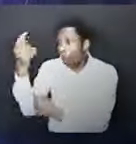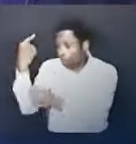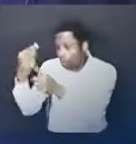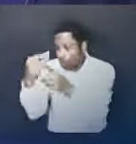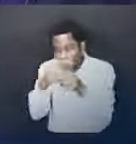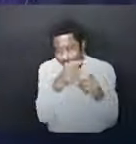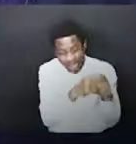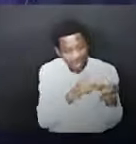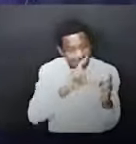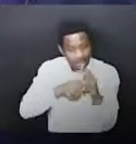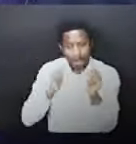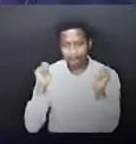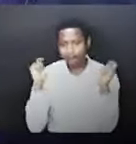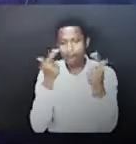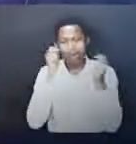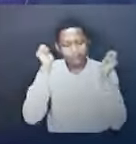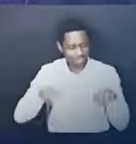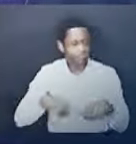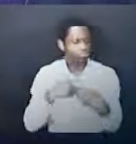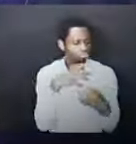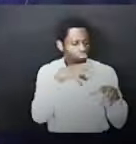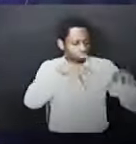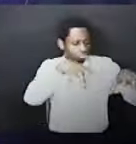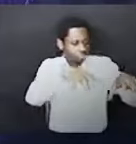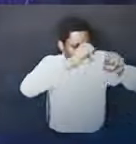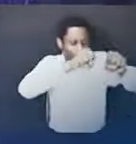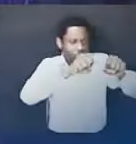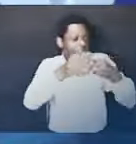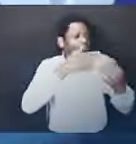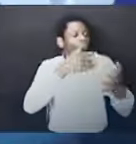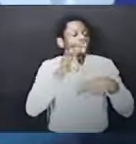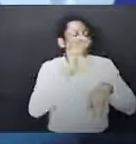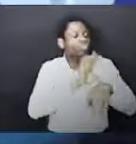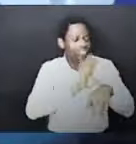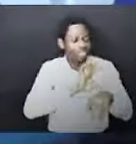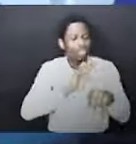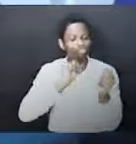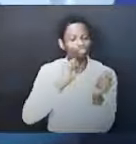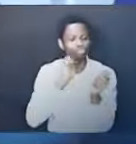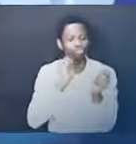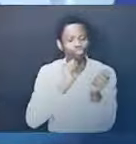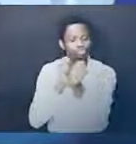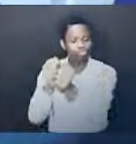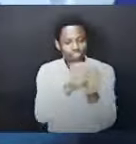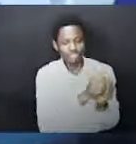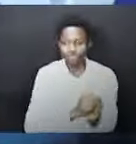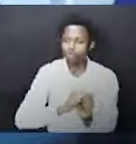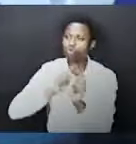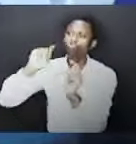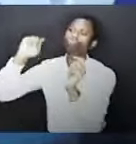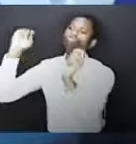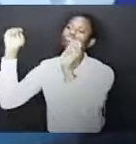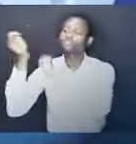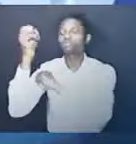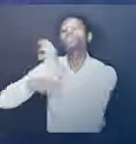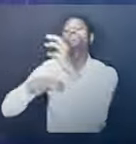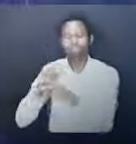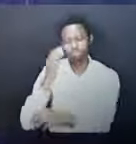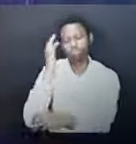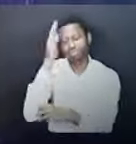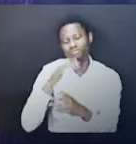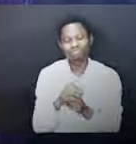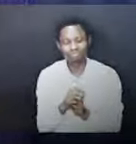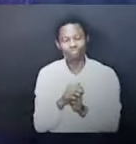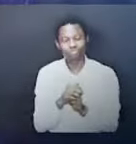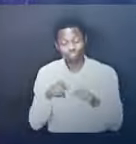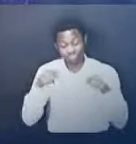adopt, no matter the church you attend, so that together we will transform our world. And so, ene me ton sa fro se brani niwe